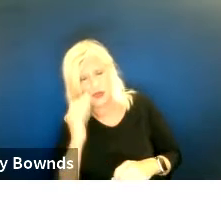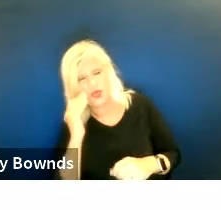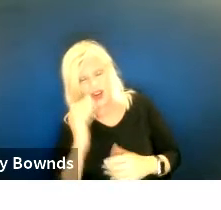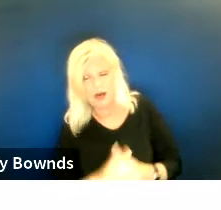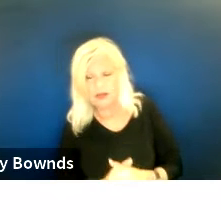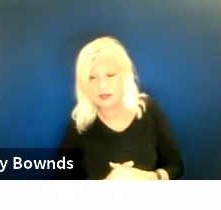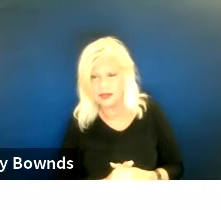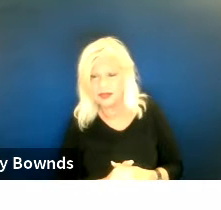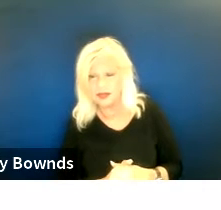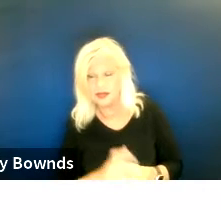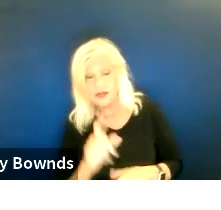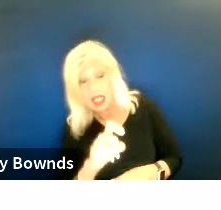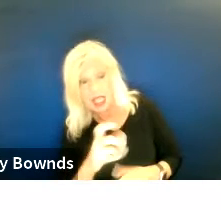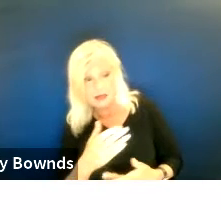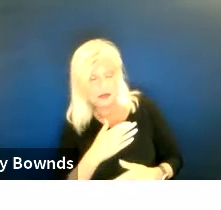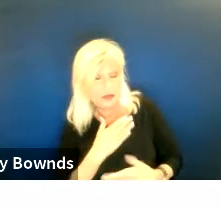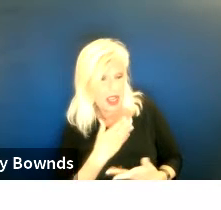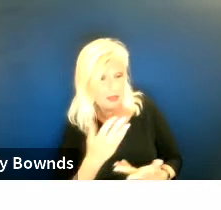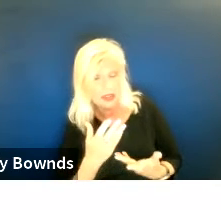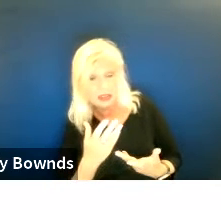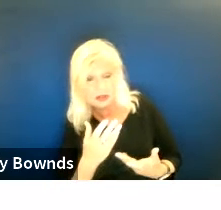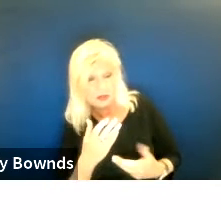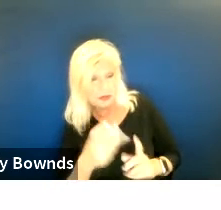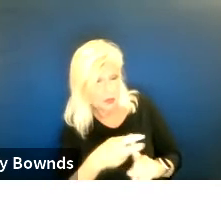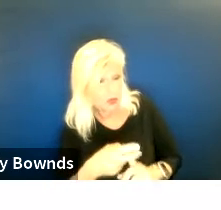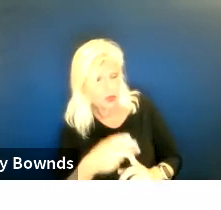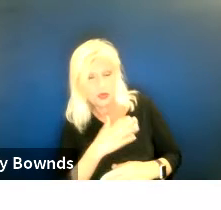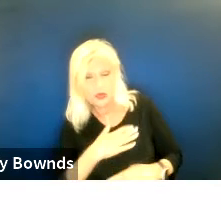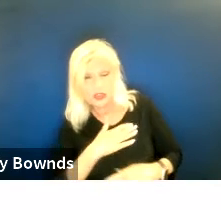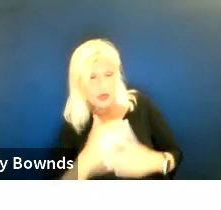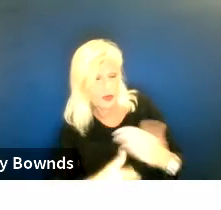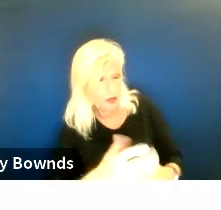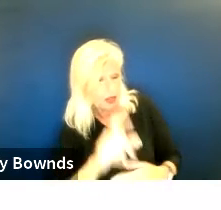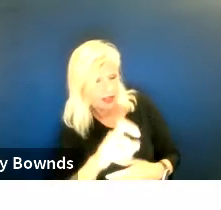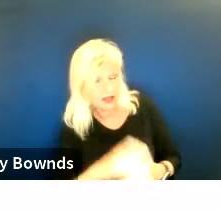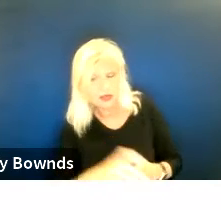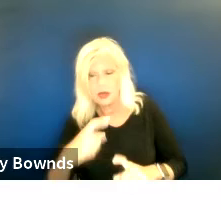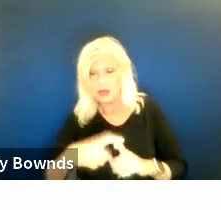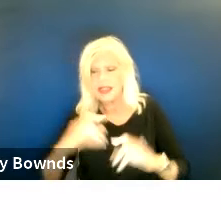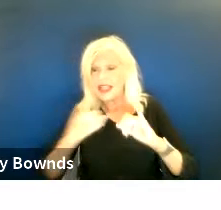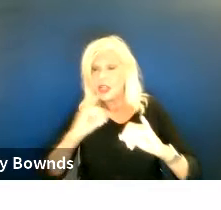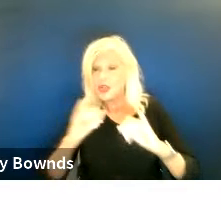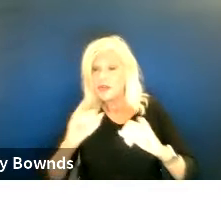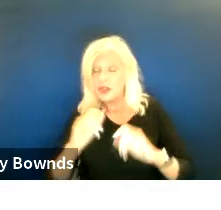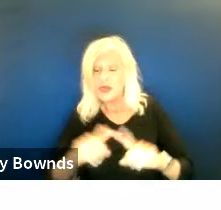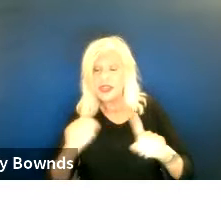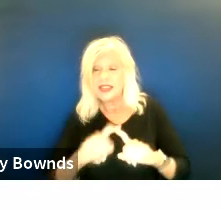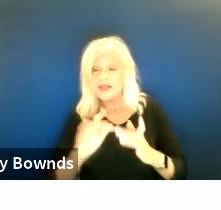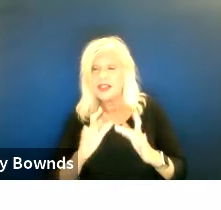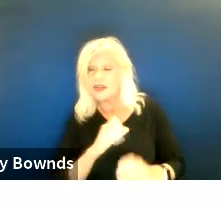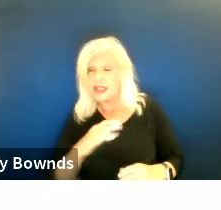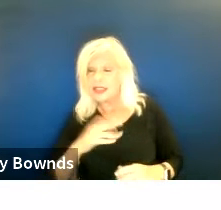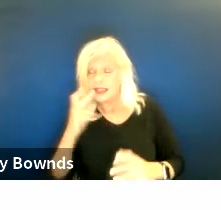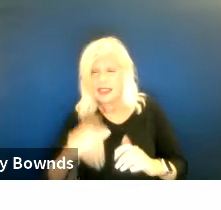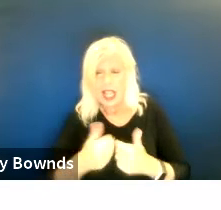happy with the recruitment process? Were you happy with this? And so on. And also interviewing our internal staff to see where can we